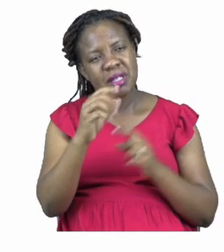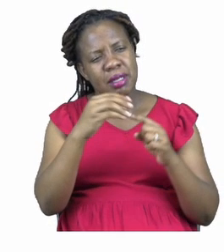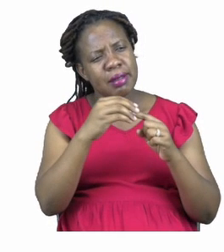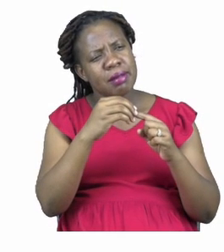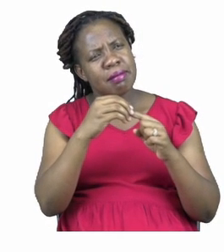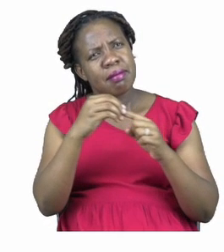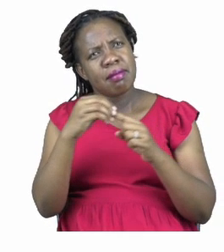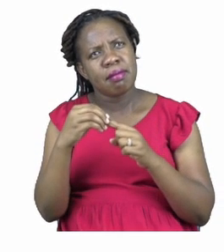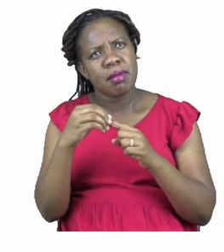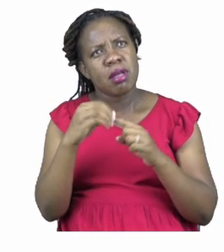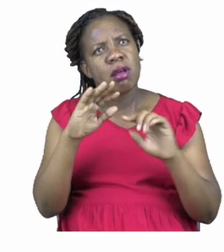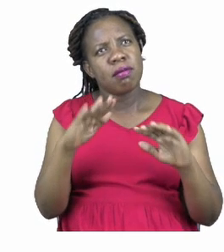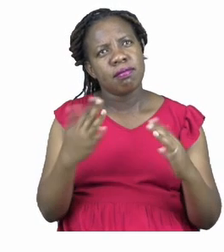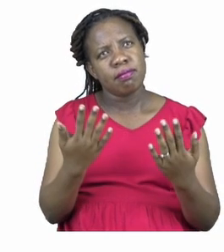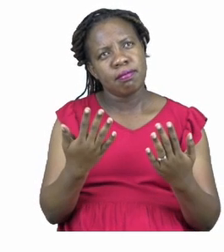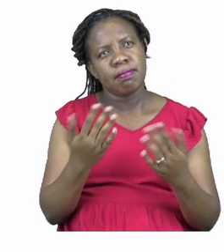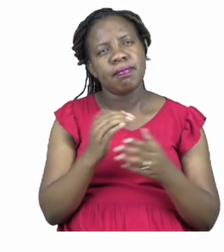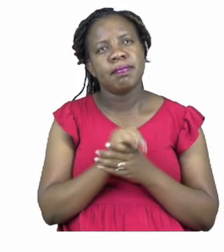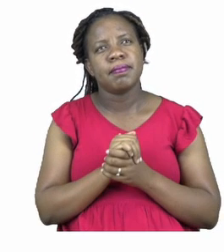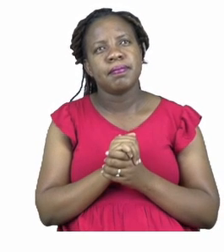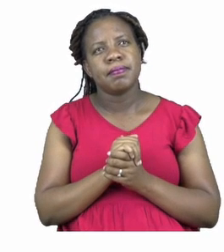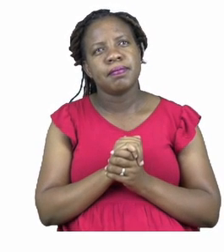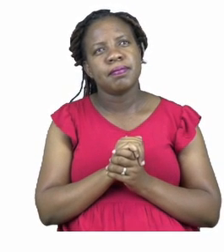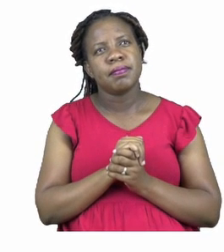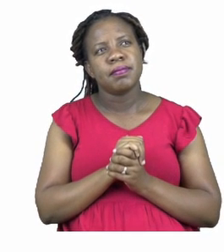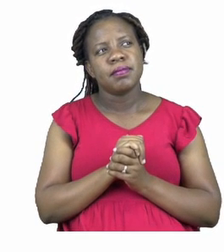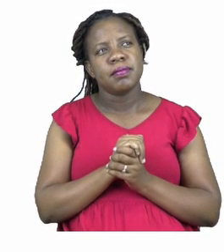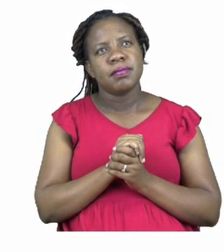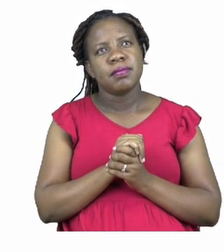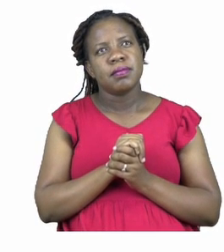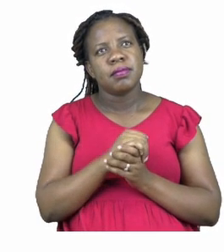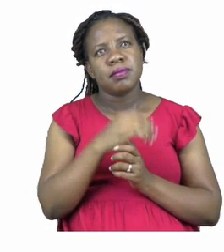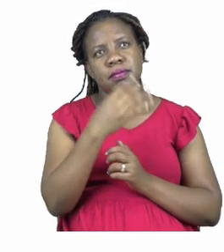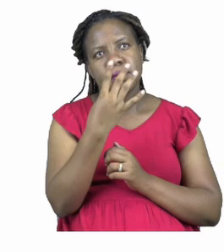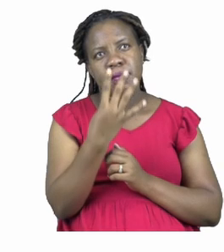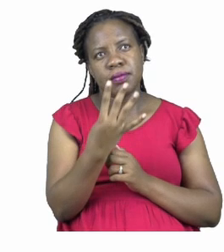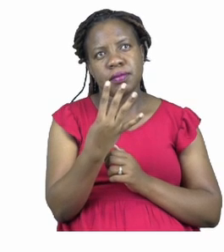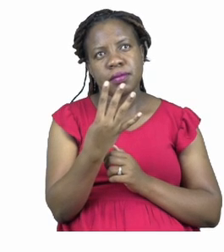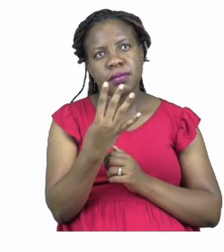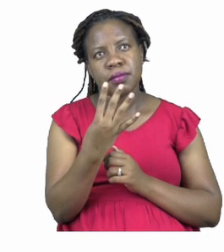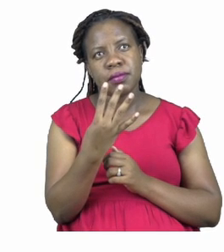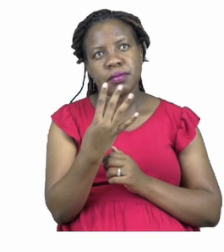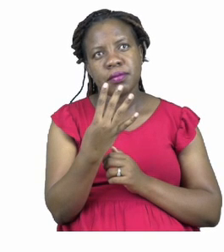special about this pet? Number